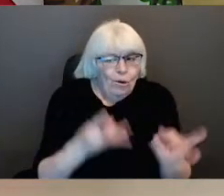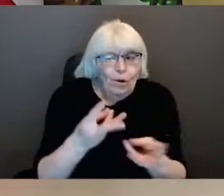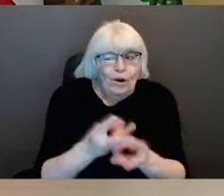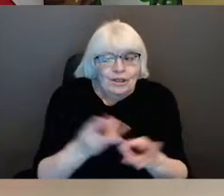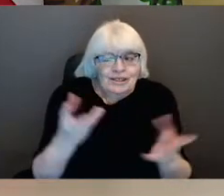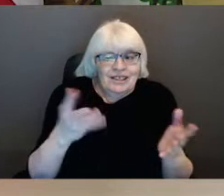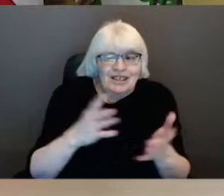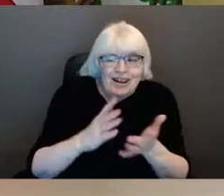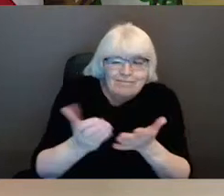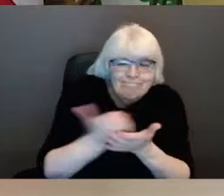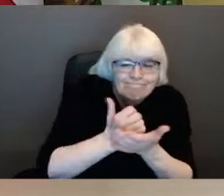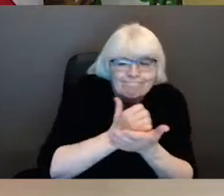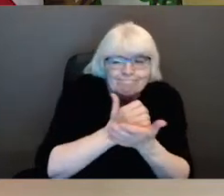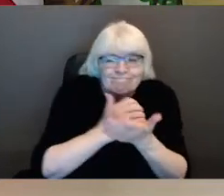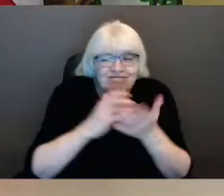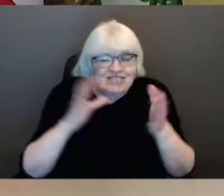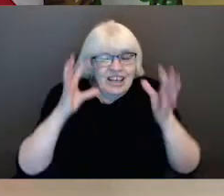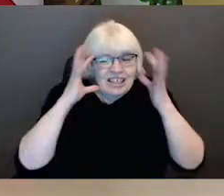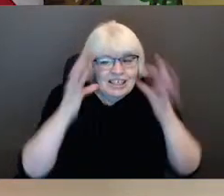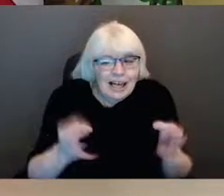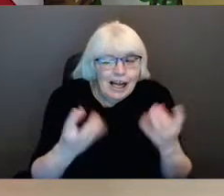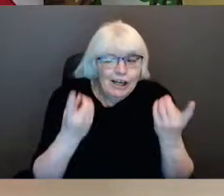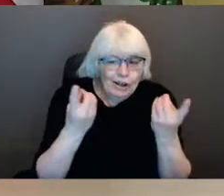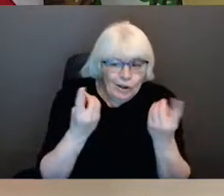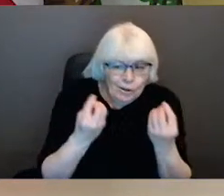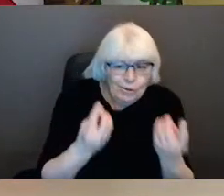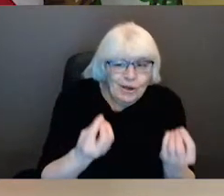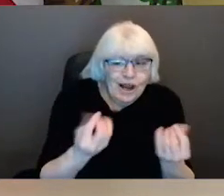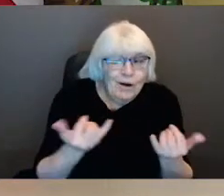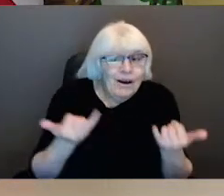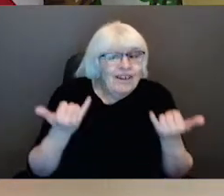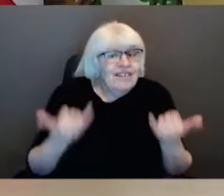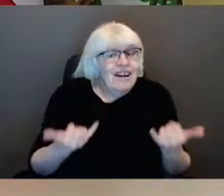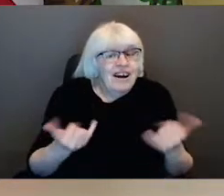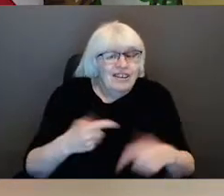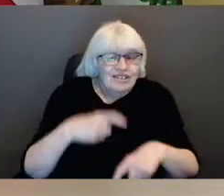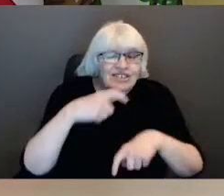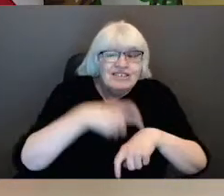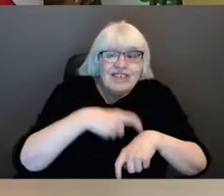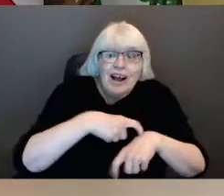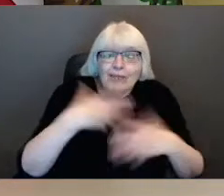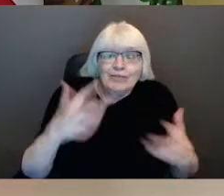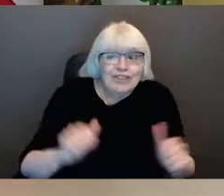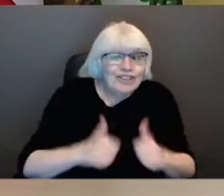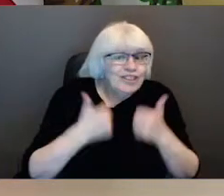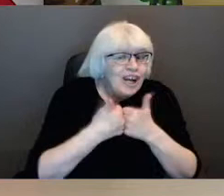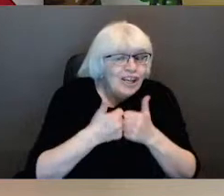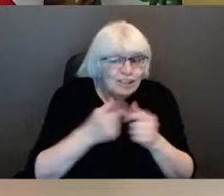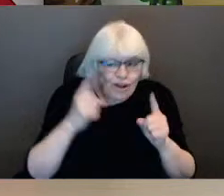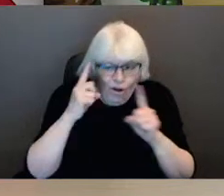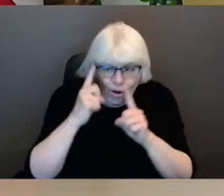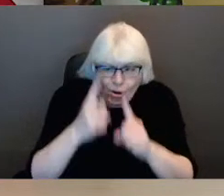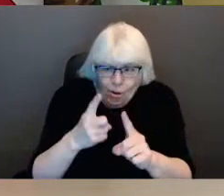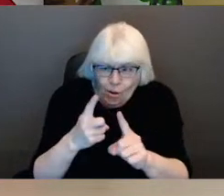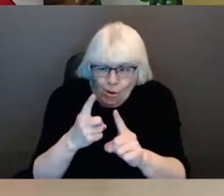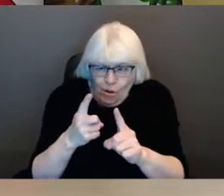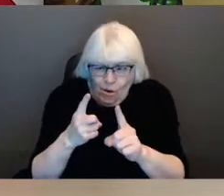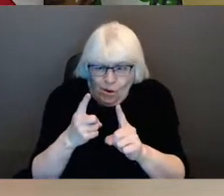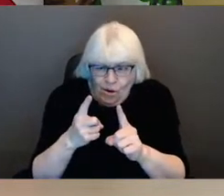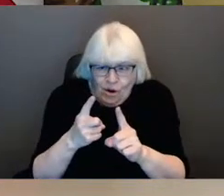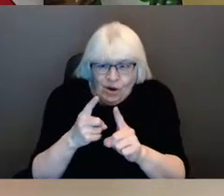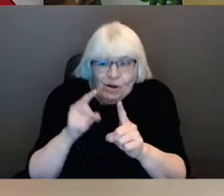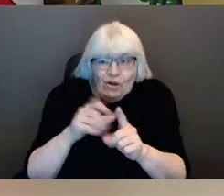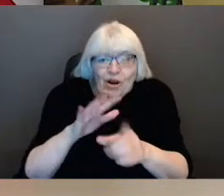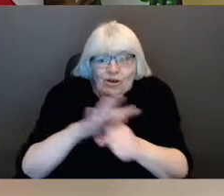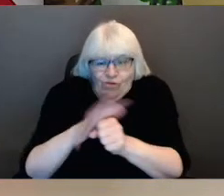through this challenging time, always aiming to balance the risk of COVID-19 with measures to minimize disruption in the province and protect our